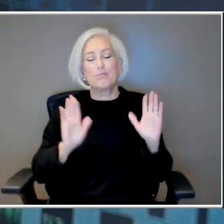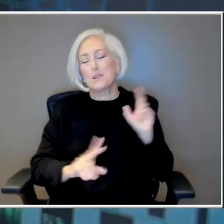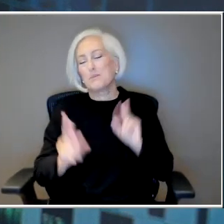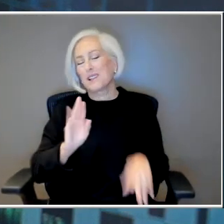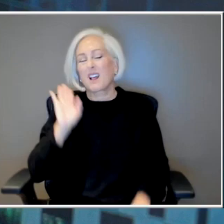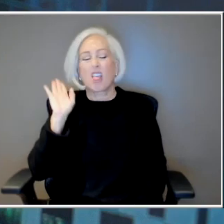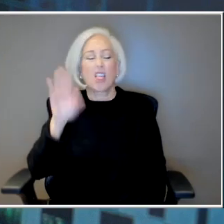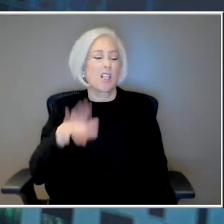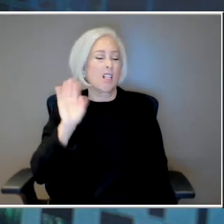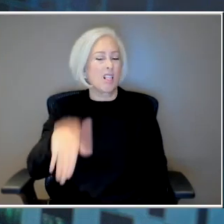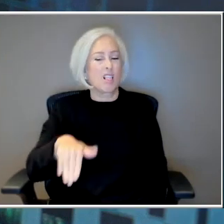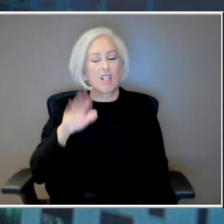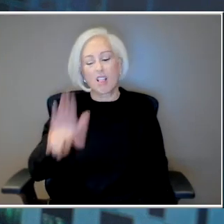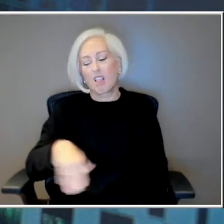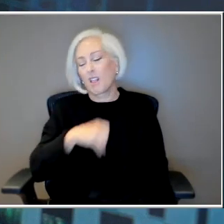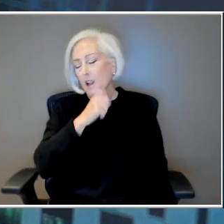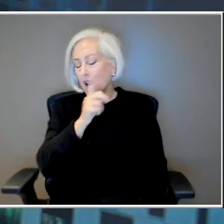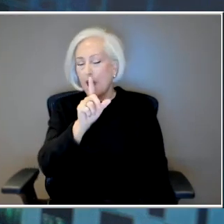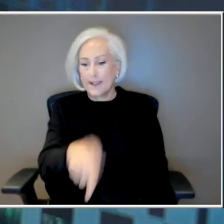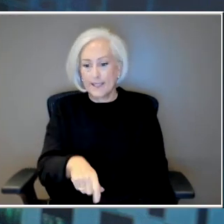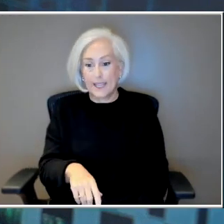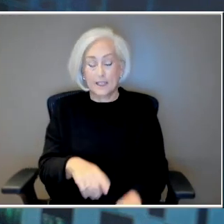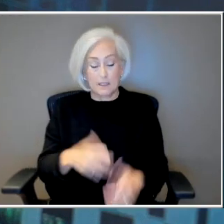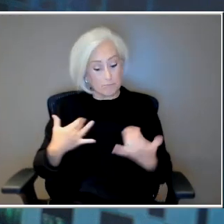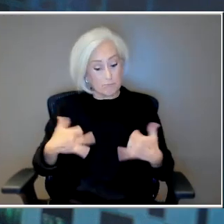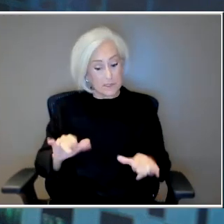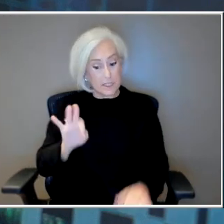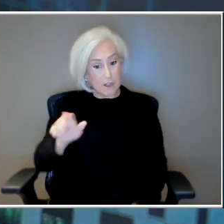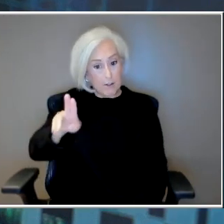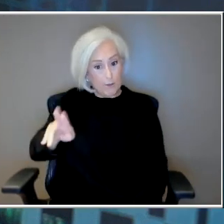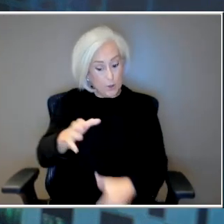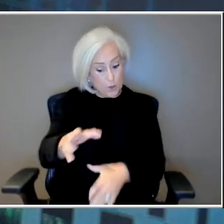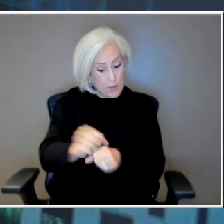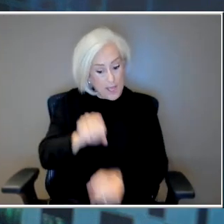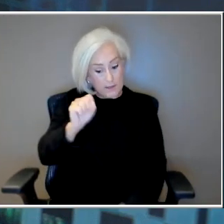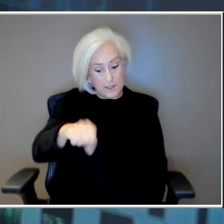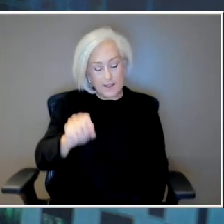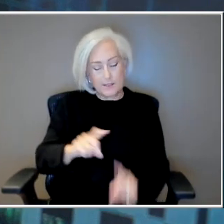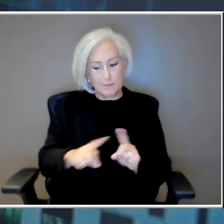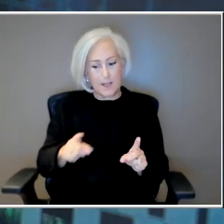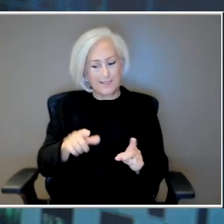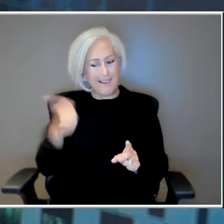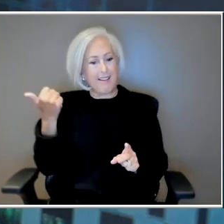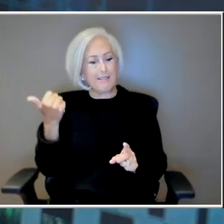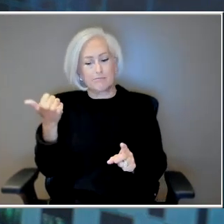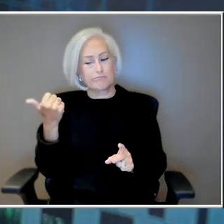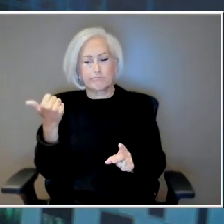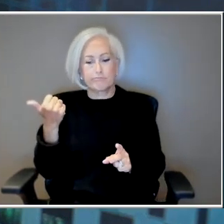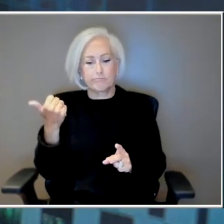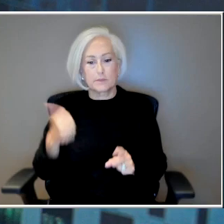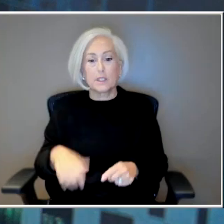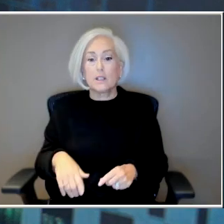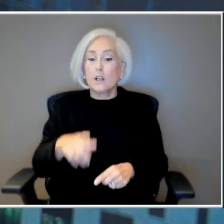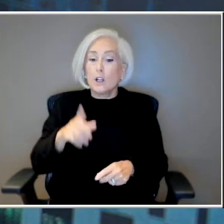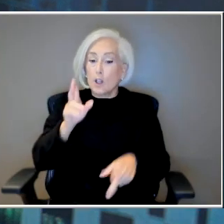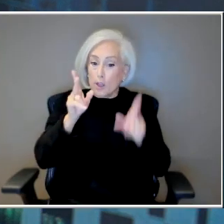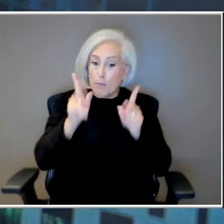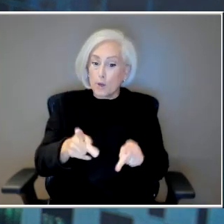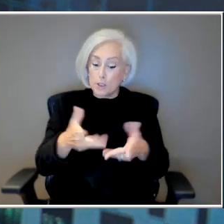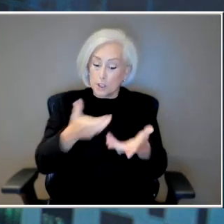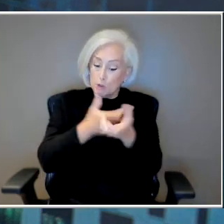there's no question that whoever your primary physician is, who's treating you, the person you see the most often, the person you trust the